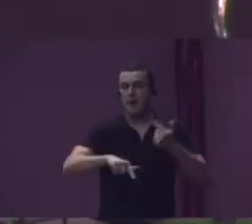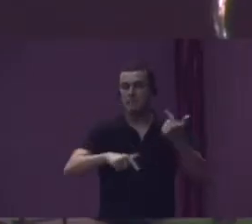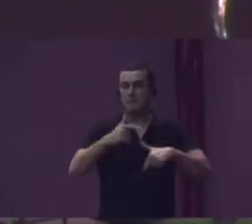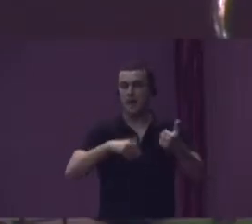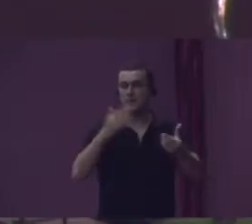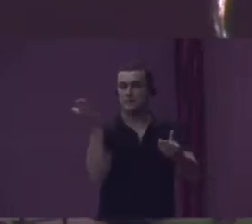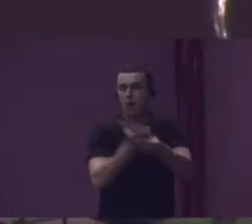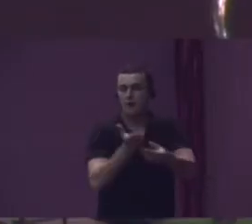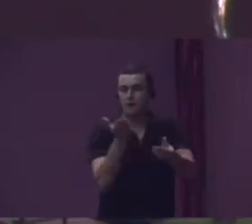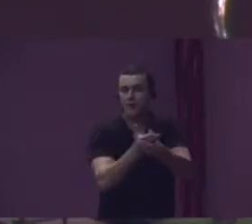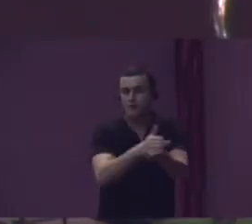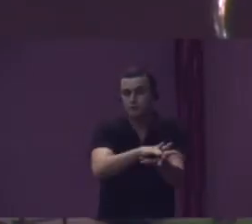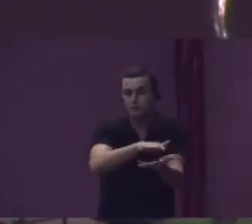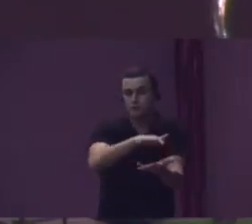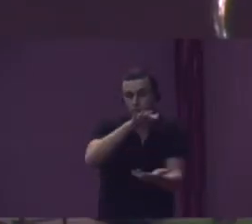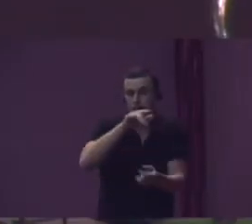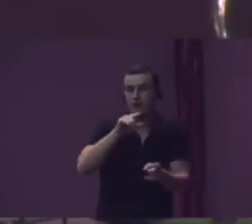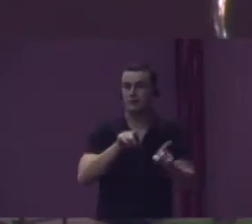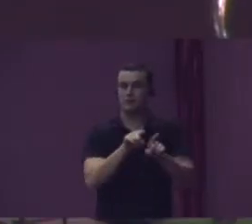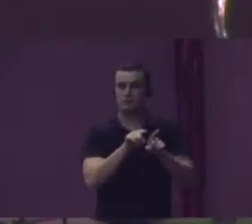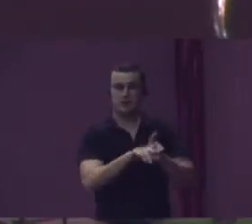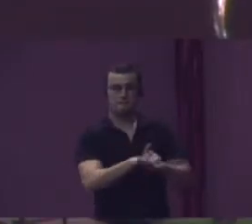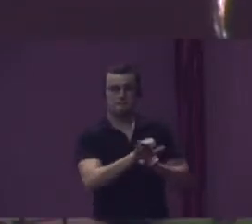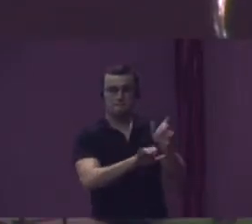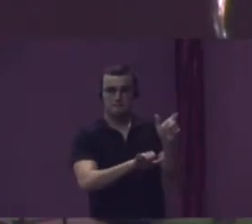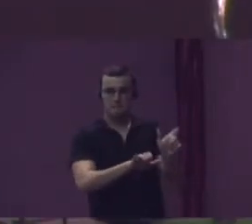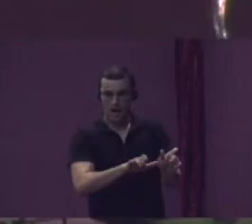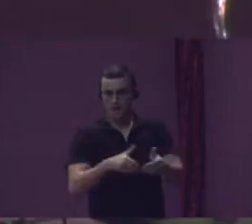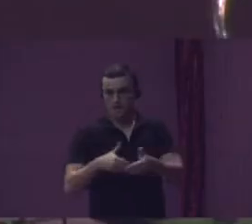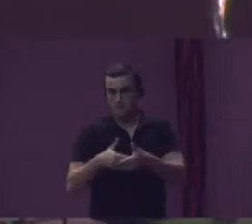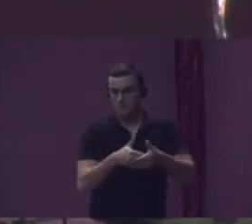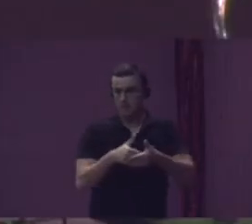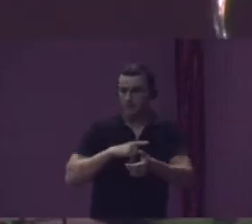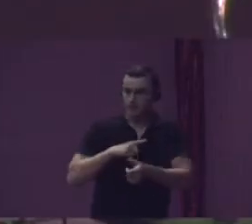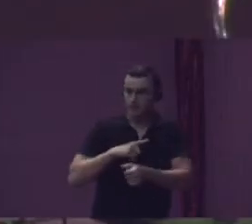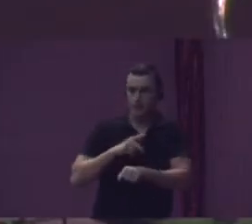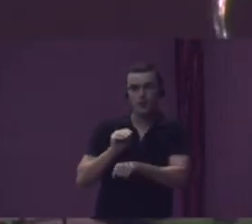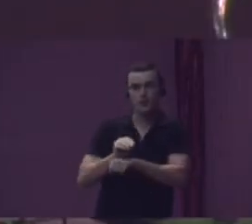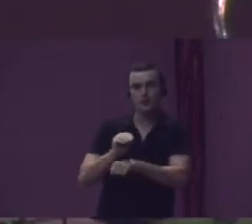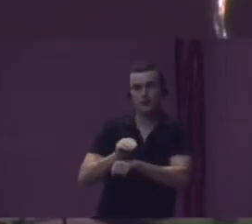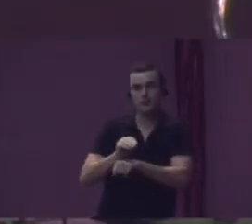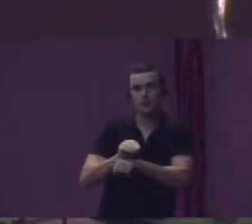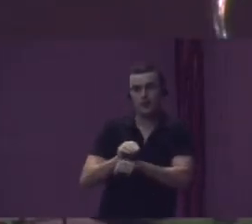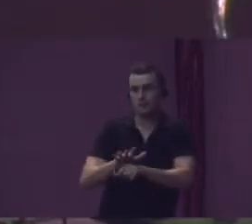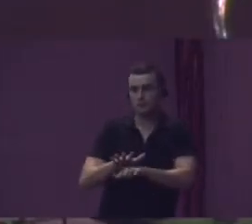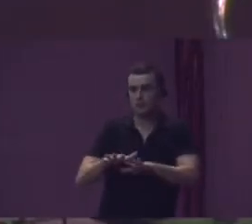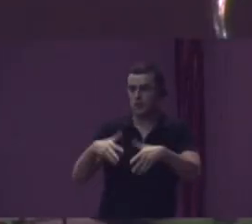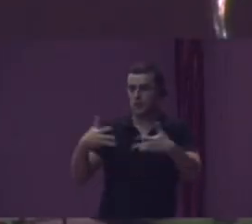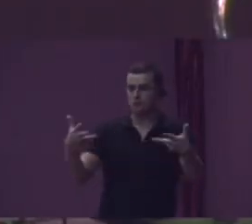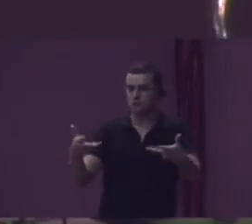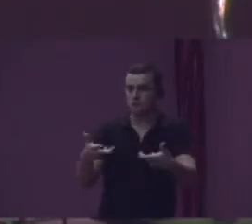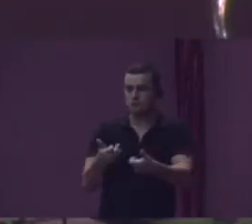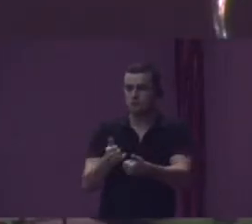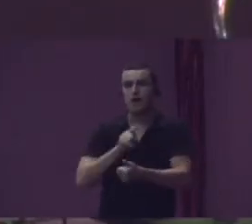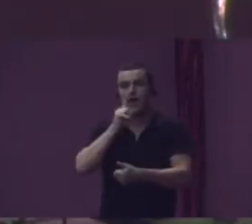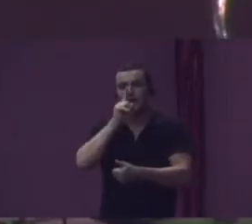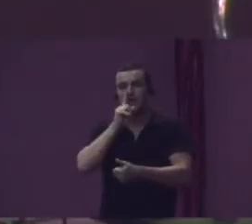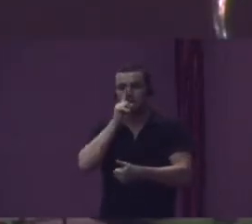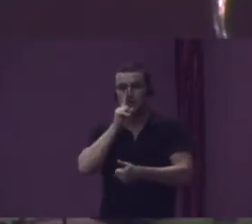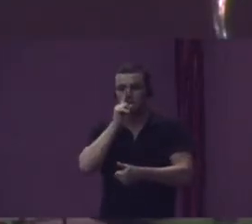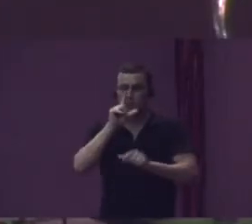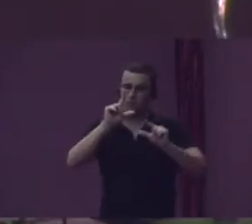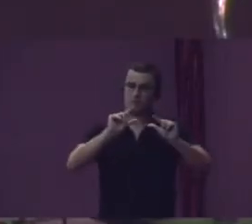qualified specialist. Childbirth and obstetric practice moved under the shadows of risk, and cesareans managed